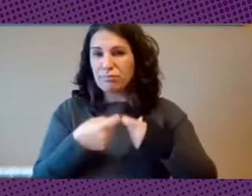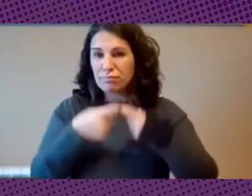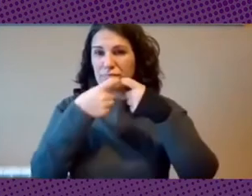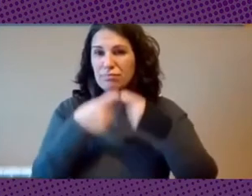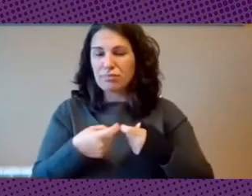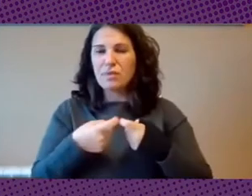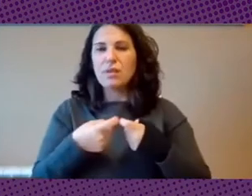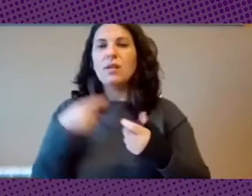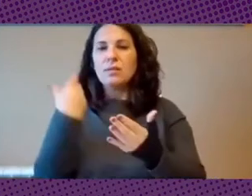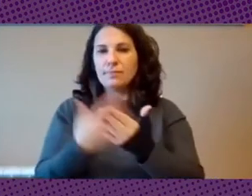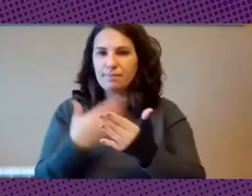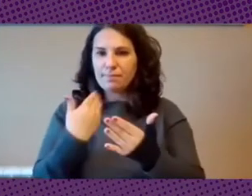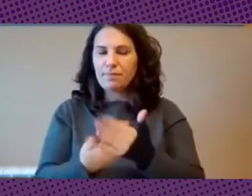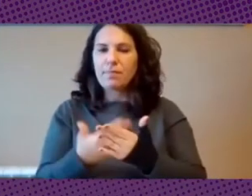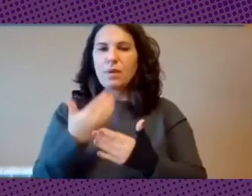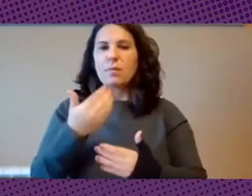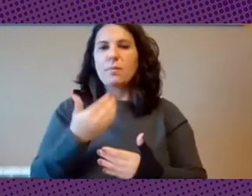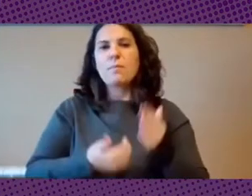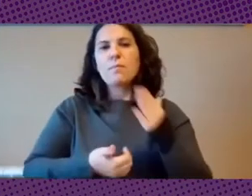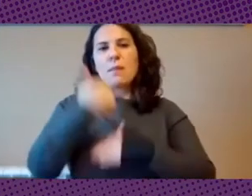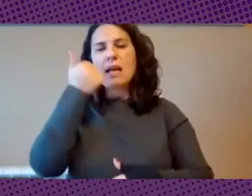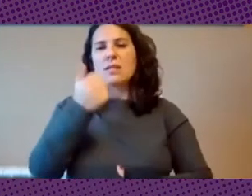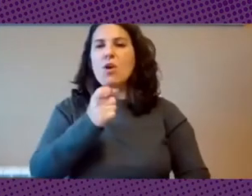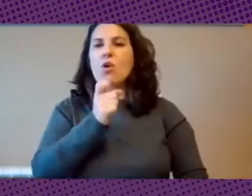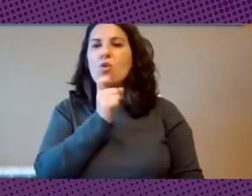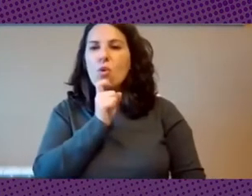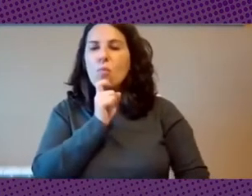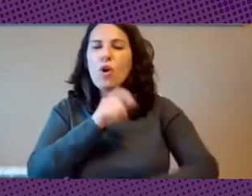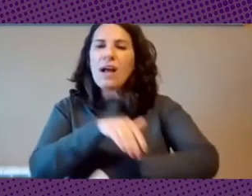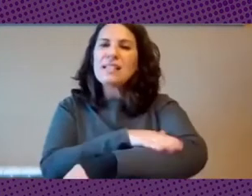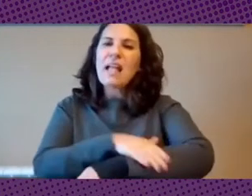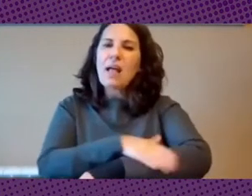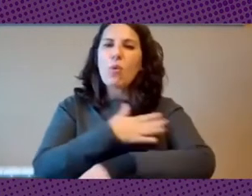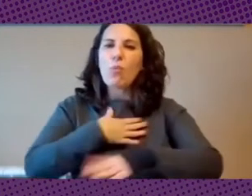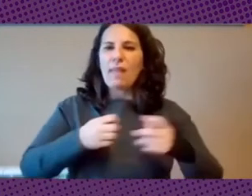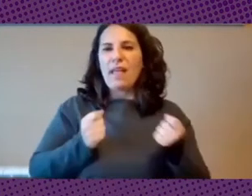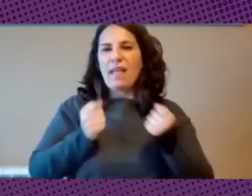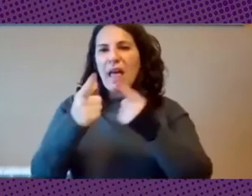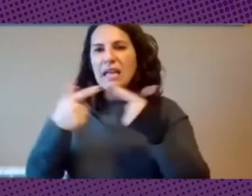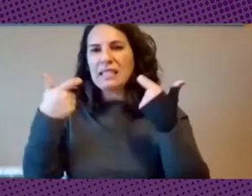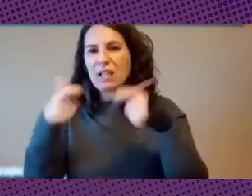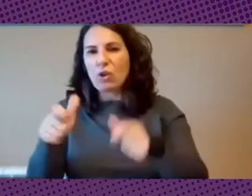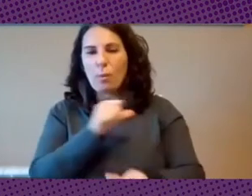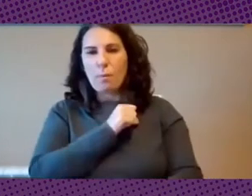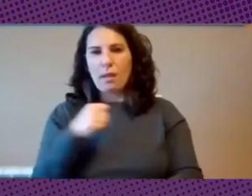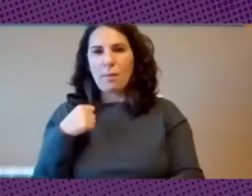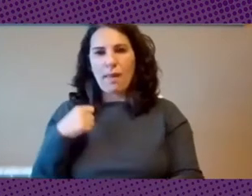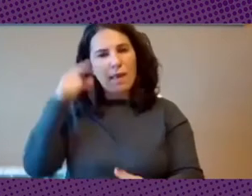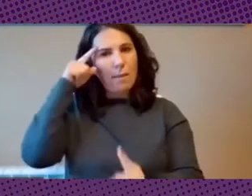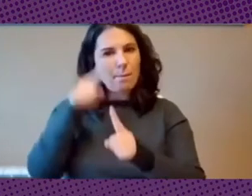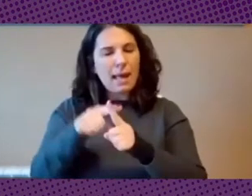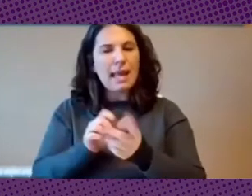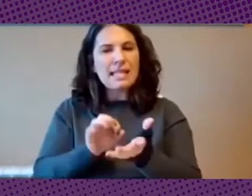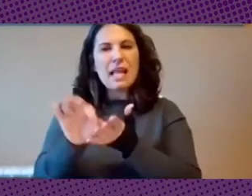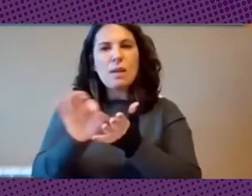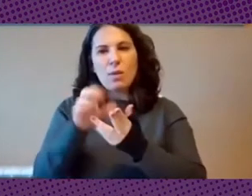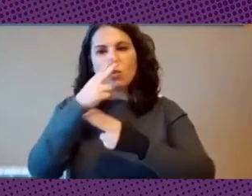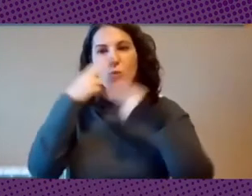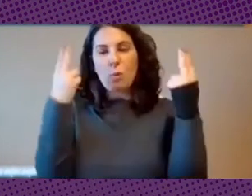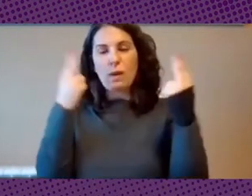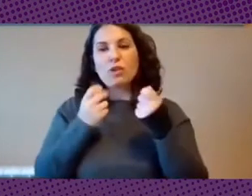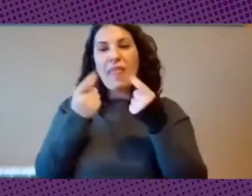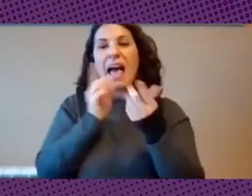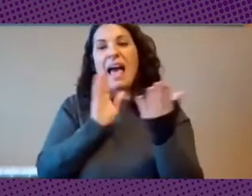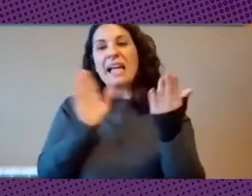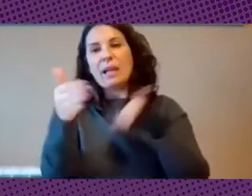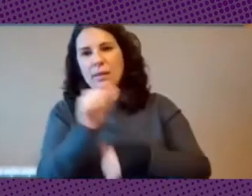can give to the private sector to provide in terms of public services and what it won't. And here we have examples where